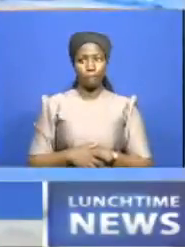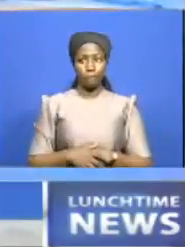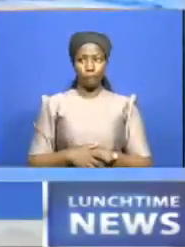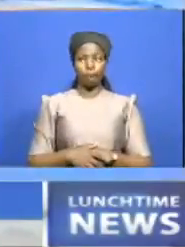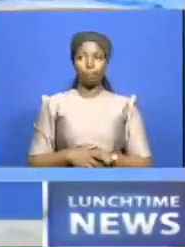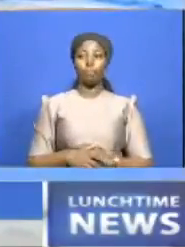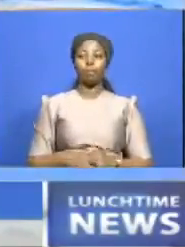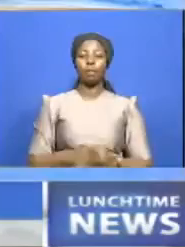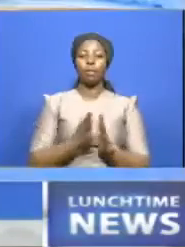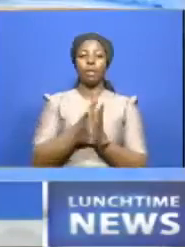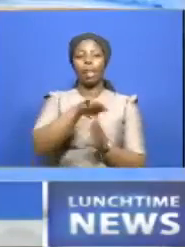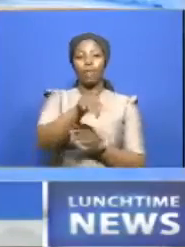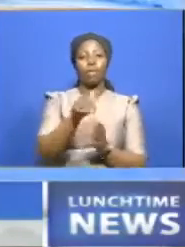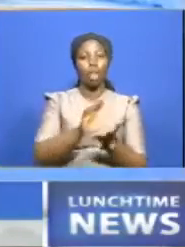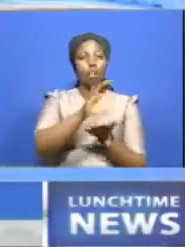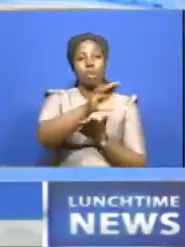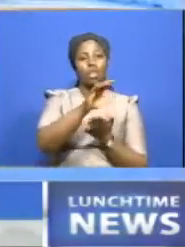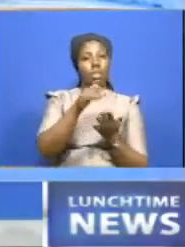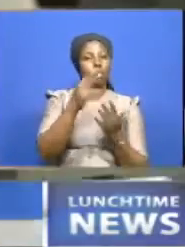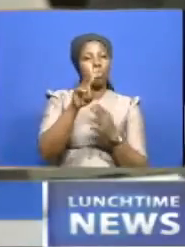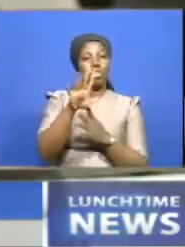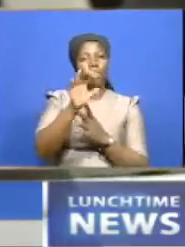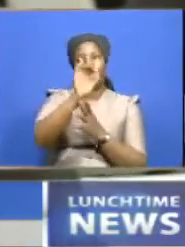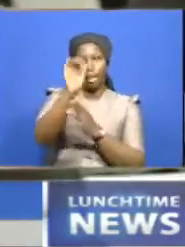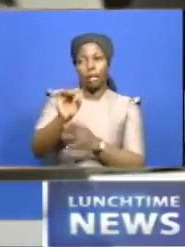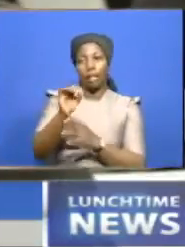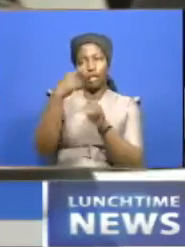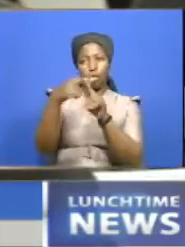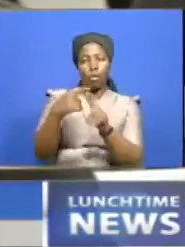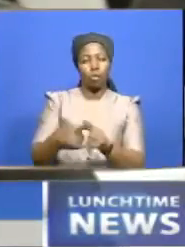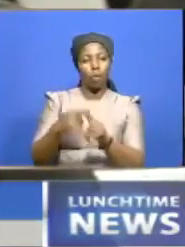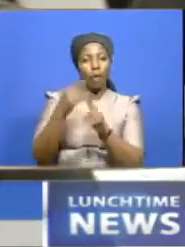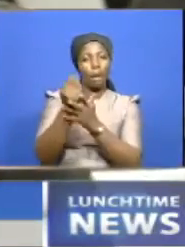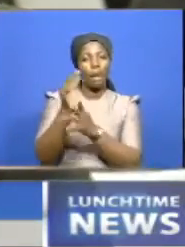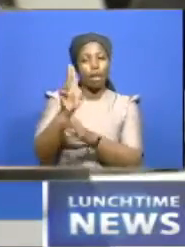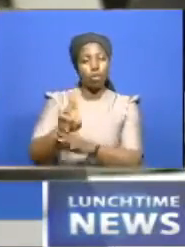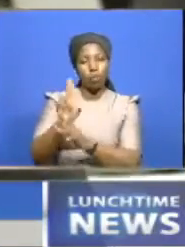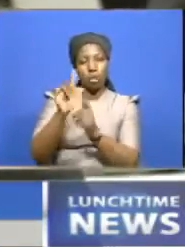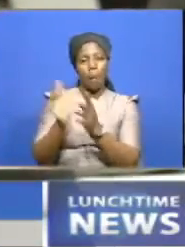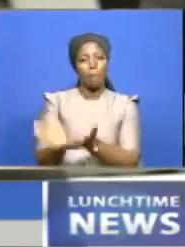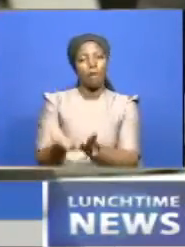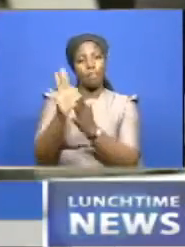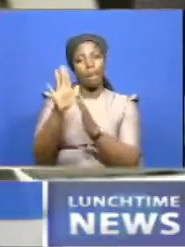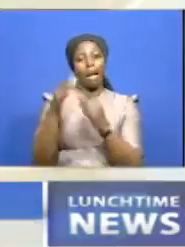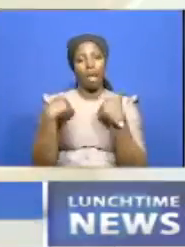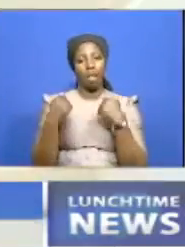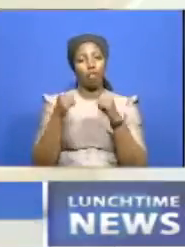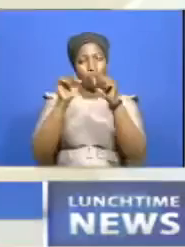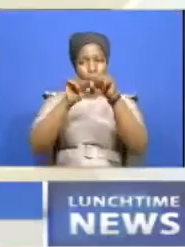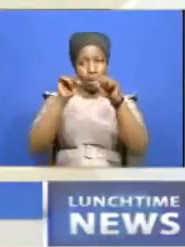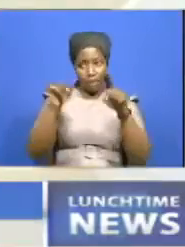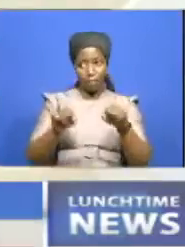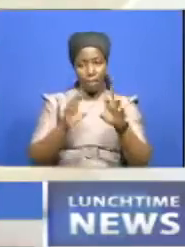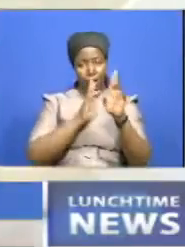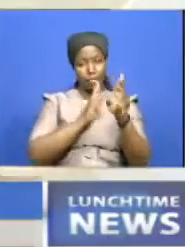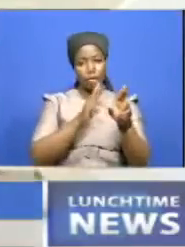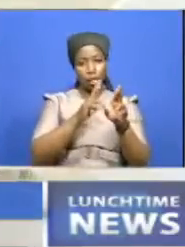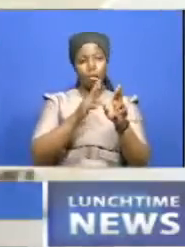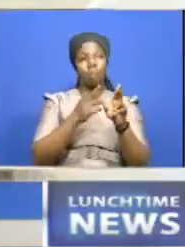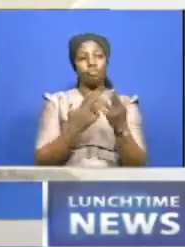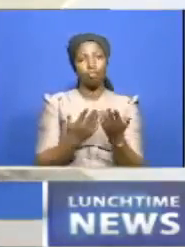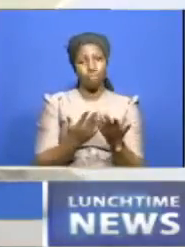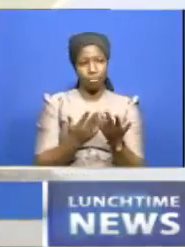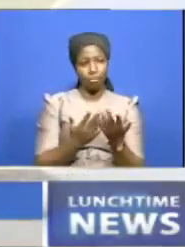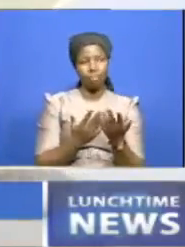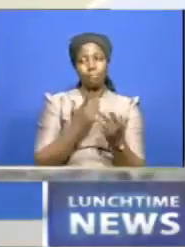function, with counties allocating an average of 25% of their total expenditure to improve their health systems. The report supports last week Council